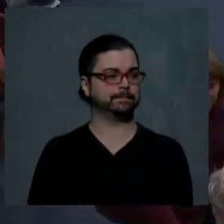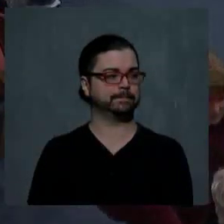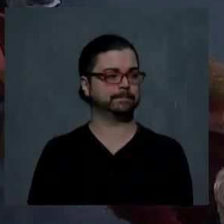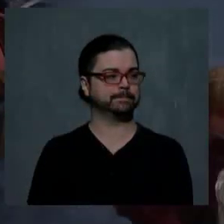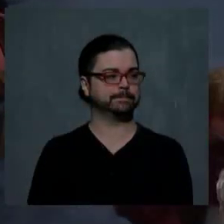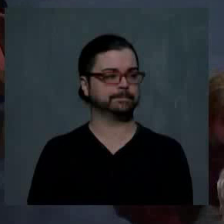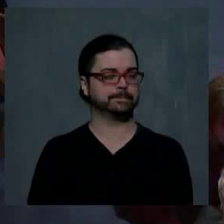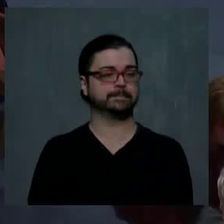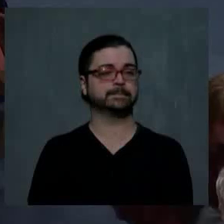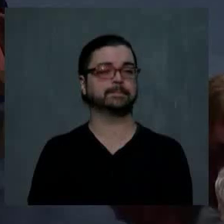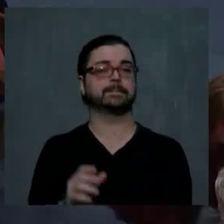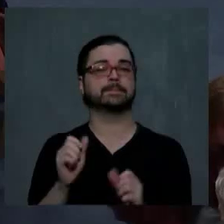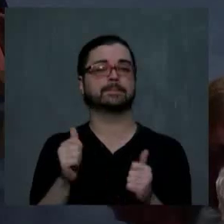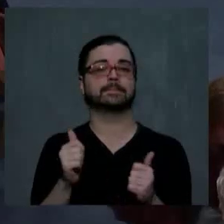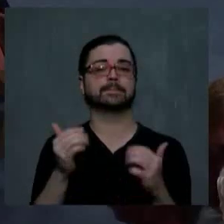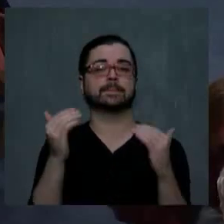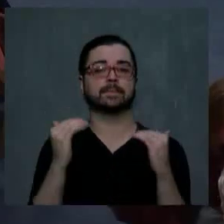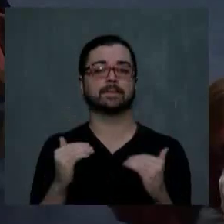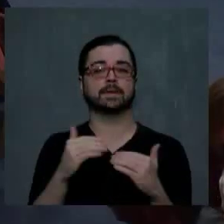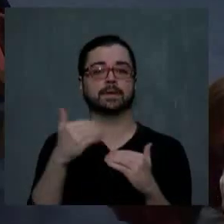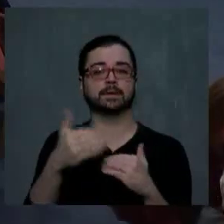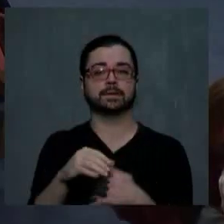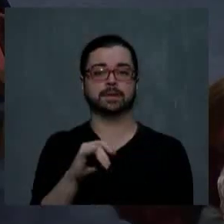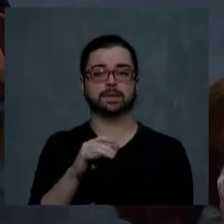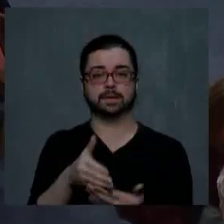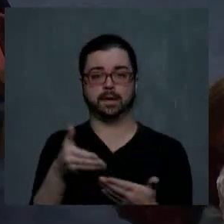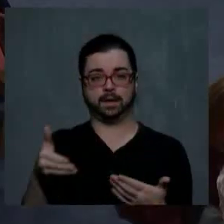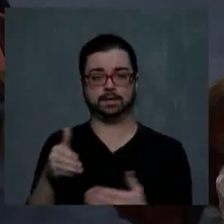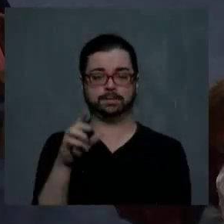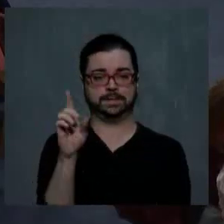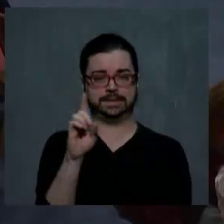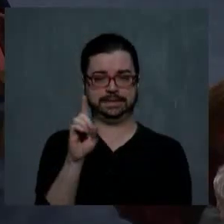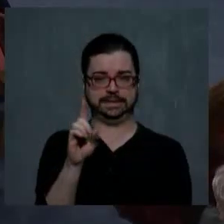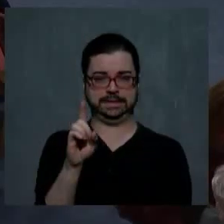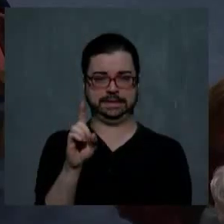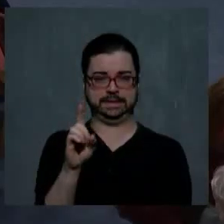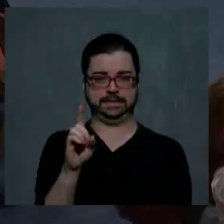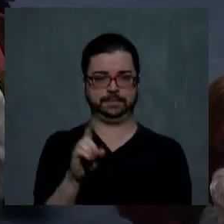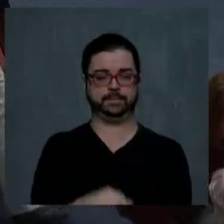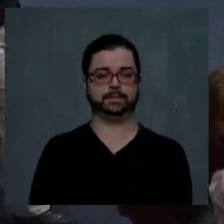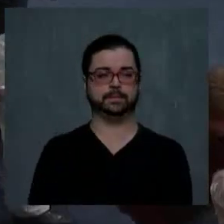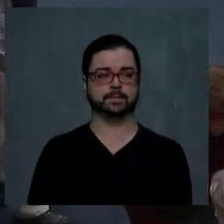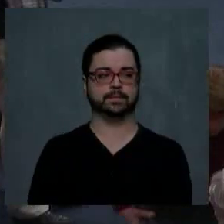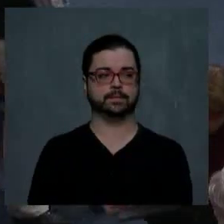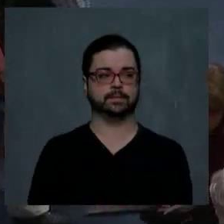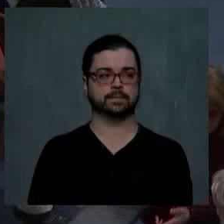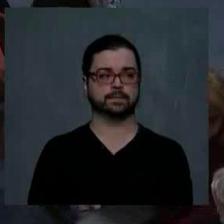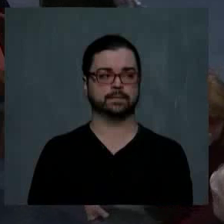Our next item is item D.